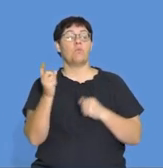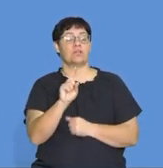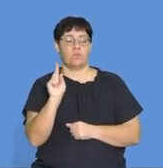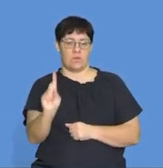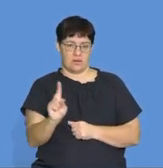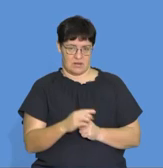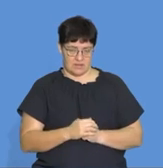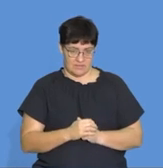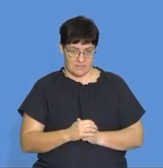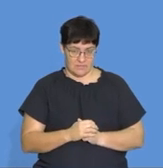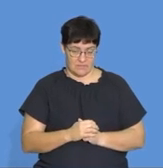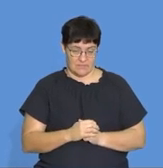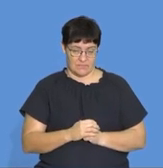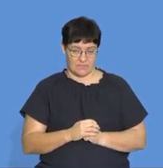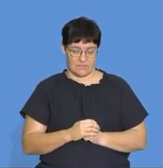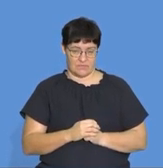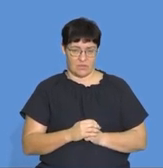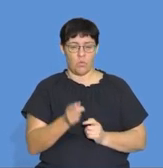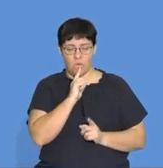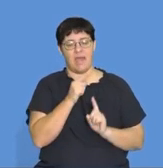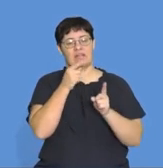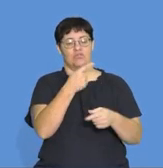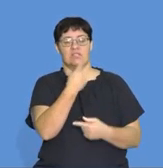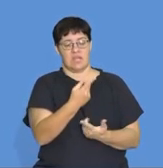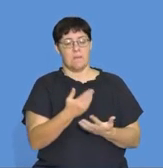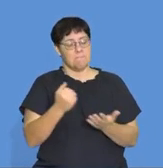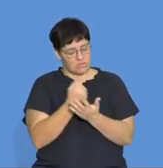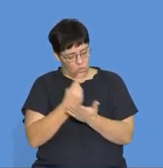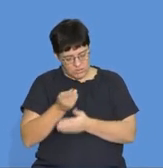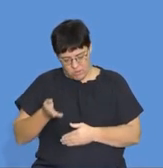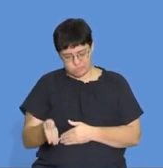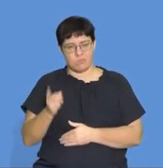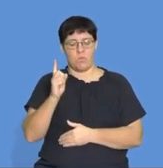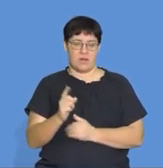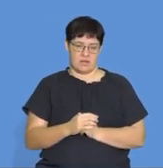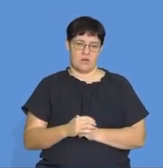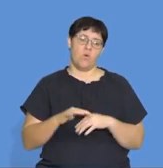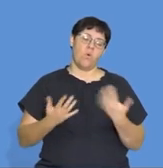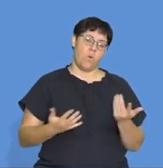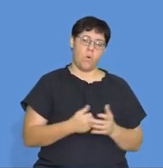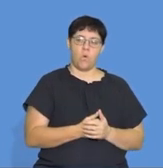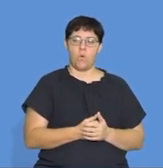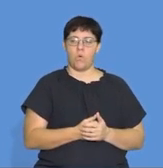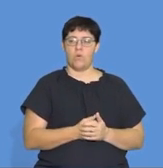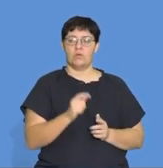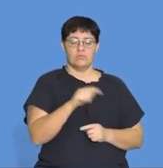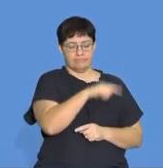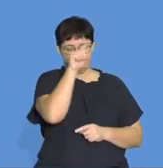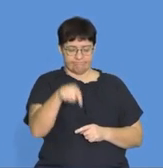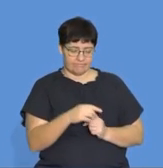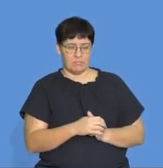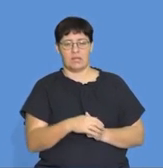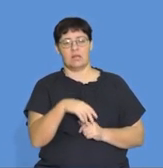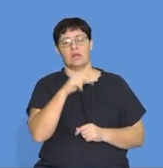me an answer of 1, as the instruction said. Or some people prefer multiplying the numerator with the